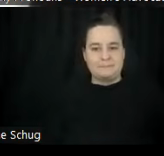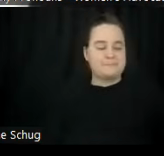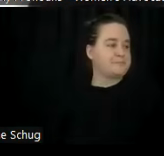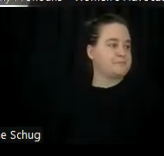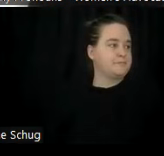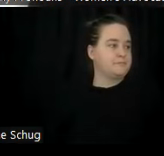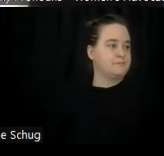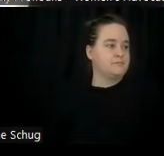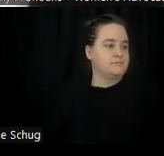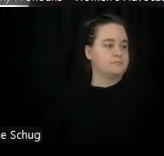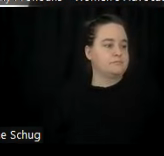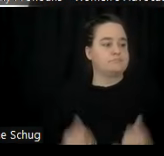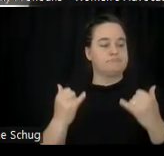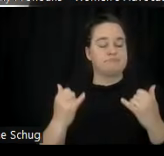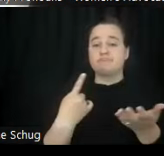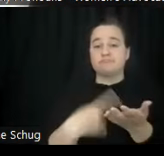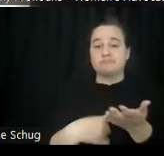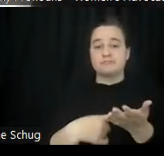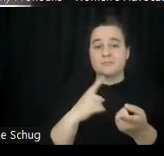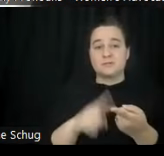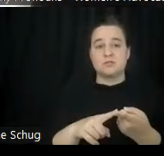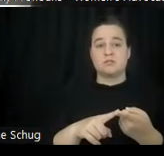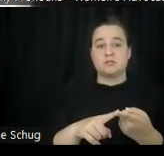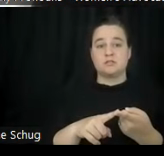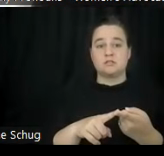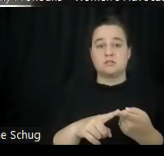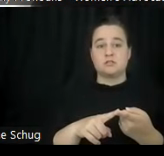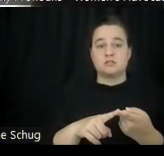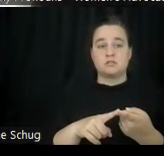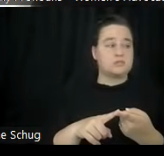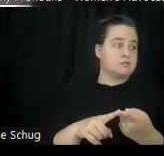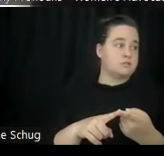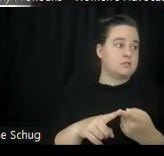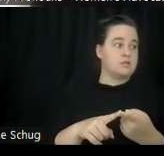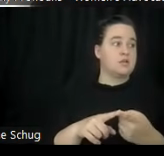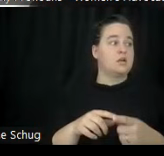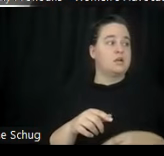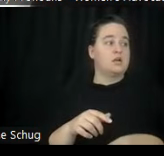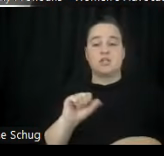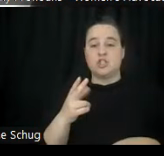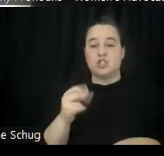So we're going to take a moment just to kind of talk a little bit more about shifting to cultural respects, and I'll let you go ahead and chat